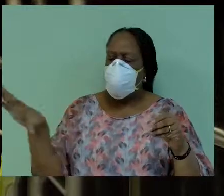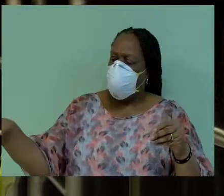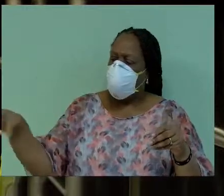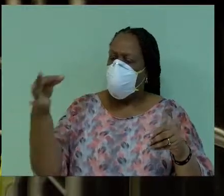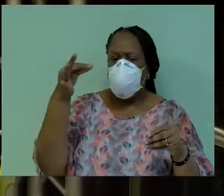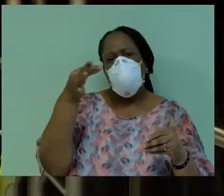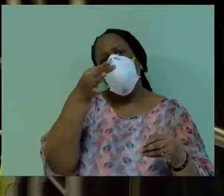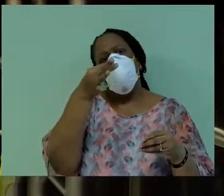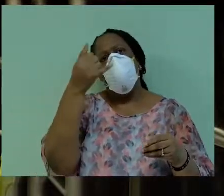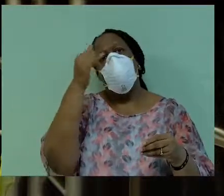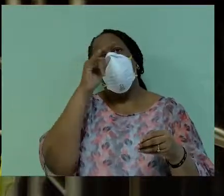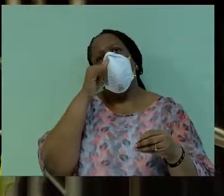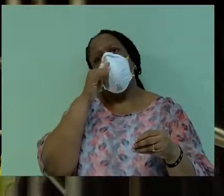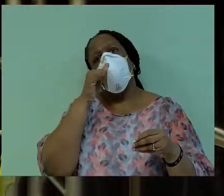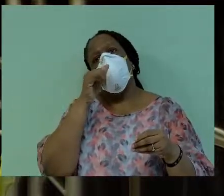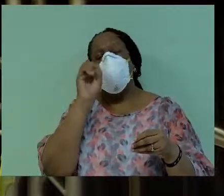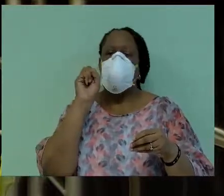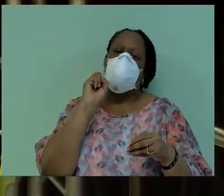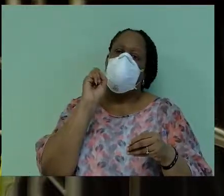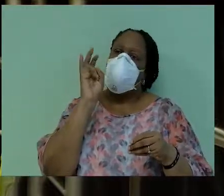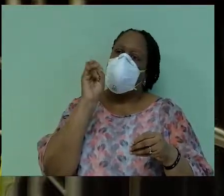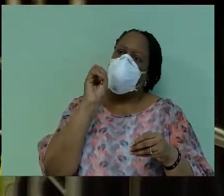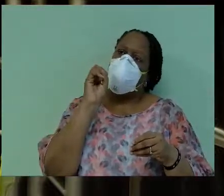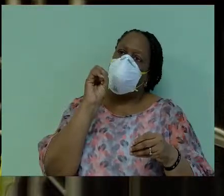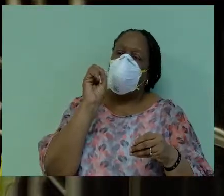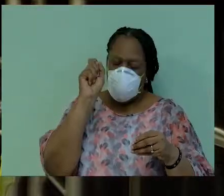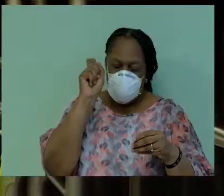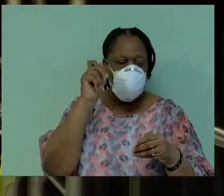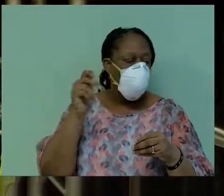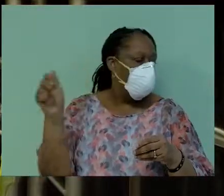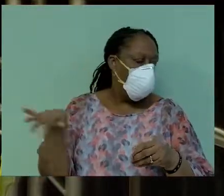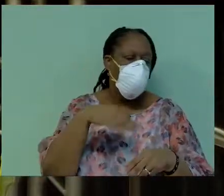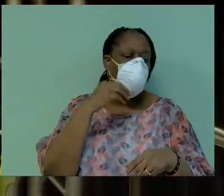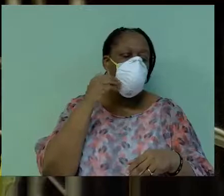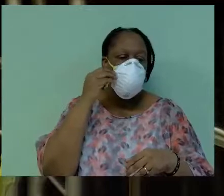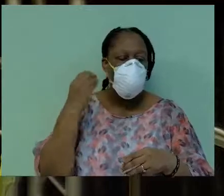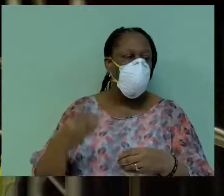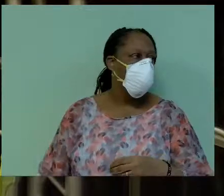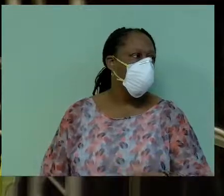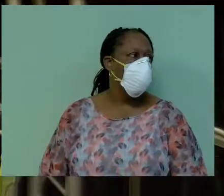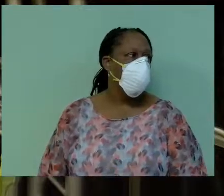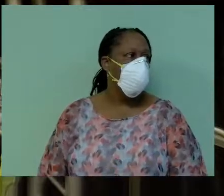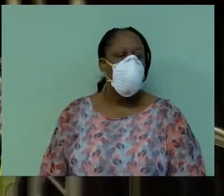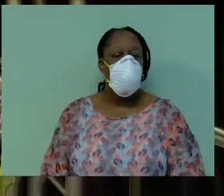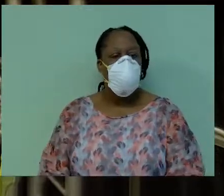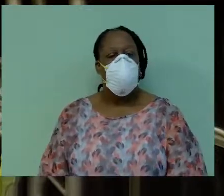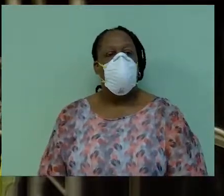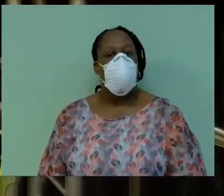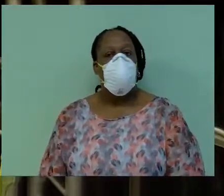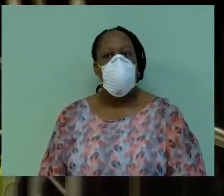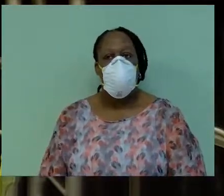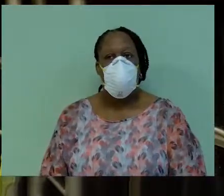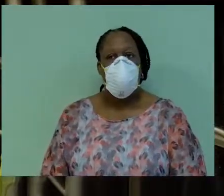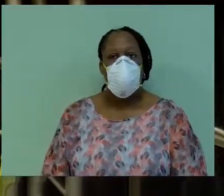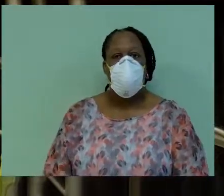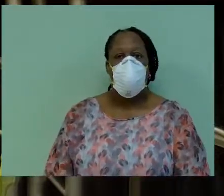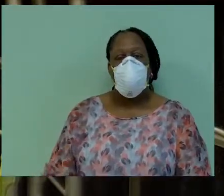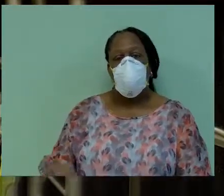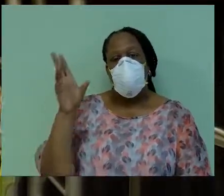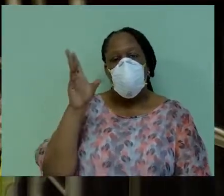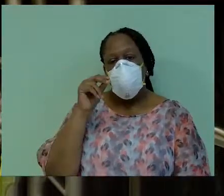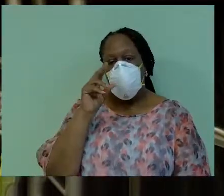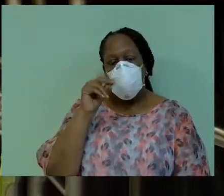of the alcohol. That is why if you're making the sanitizer, you have to start, let's say, somewhere in the 90s for pure